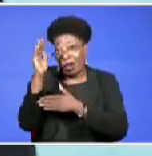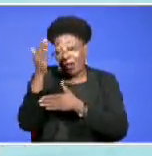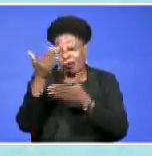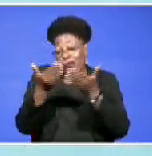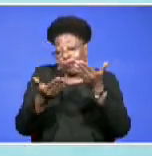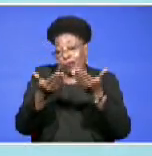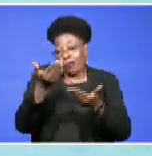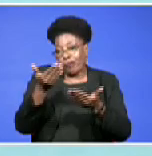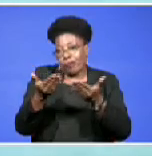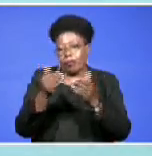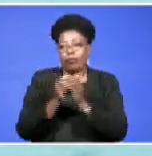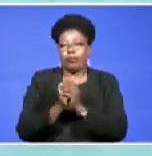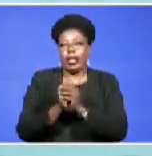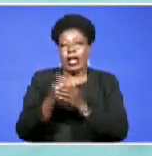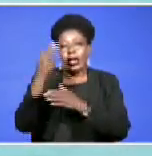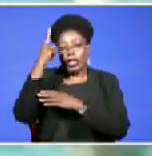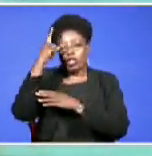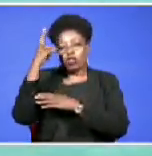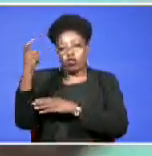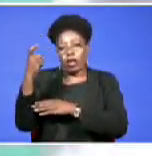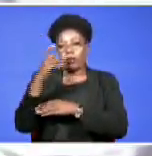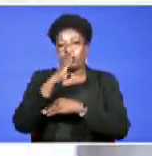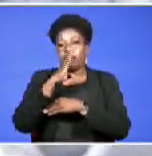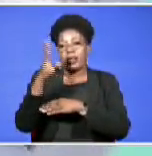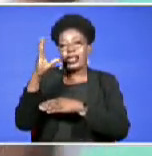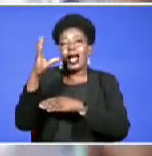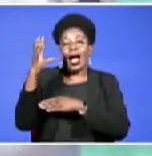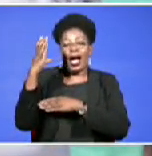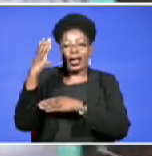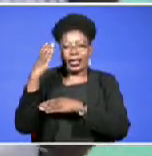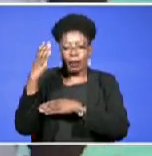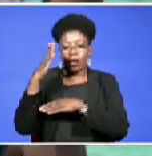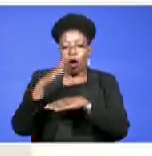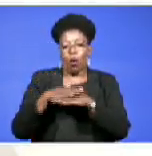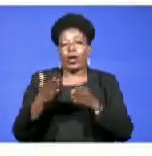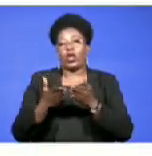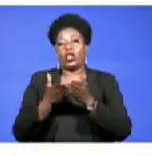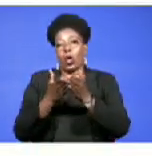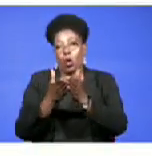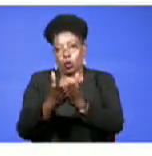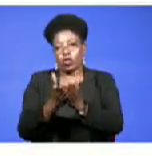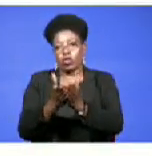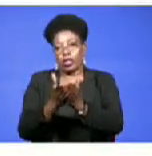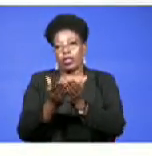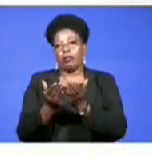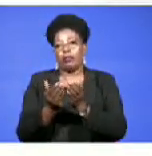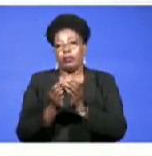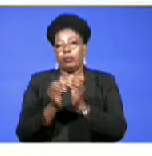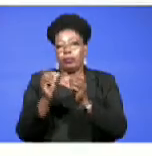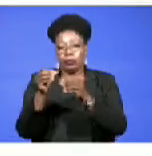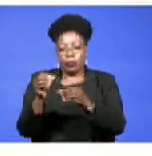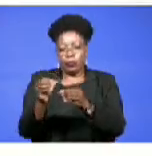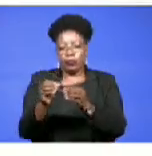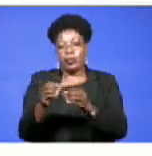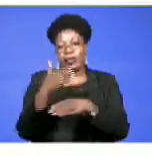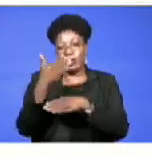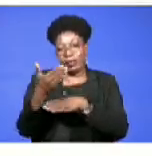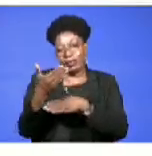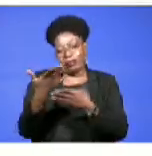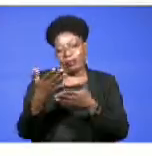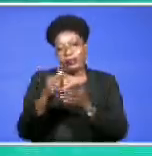His dream is to be a captain on one of the big ocean liners one day. For ZNS Total Sports, I'm Charles